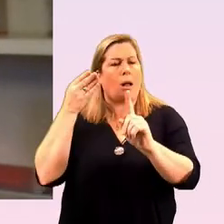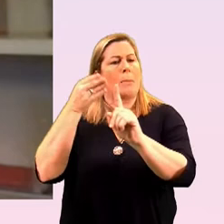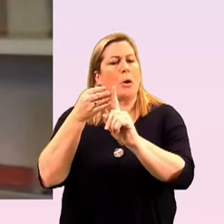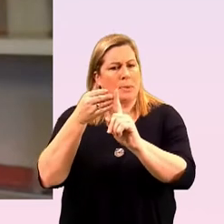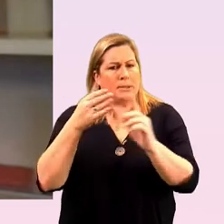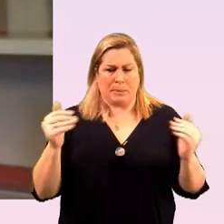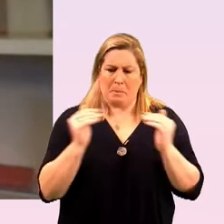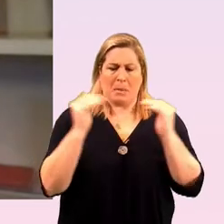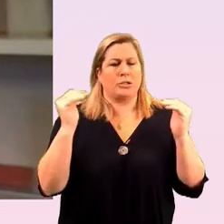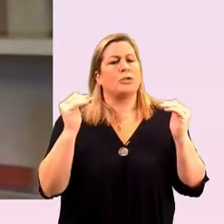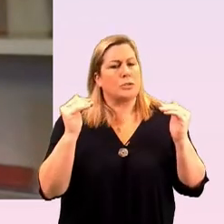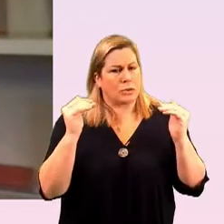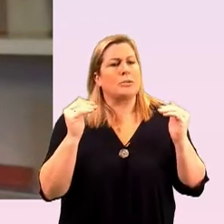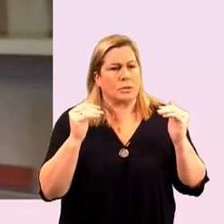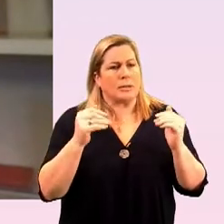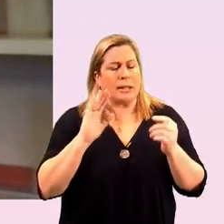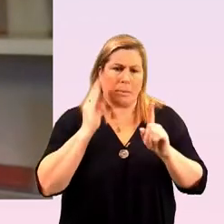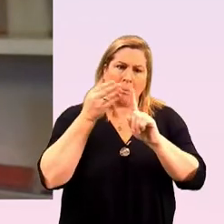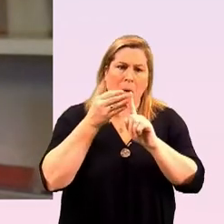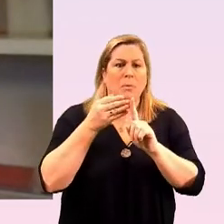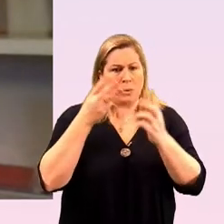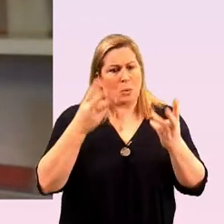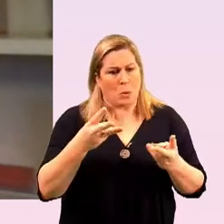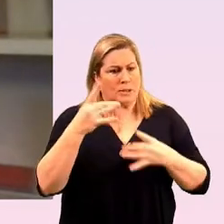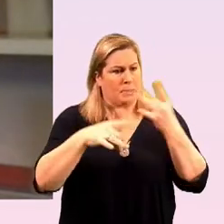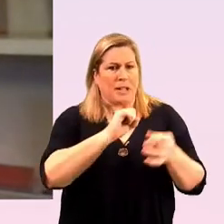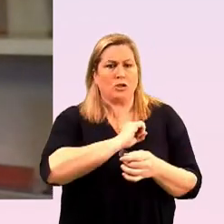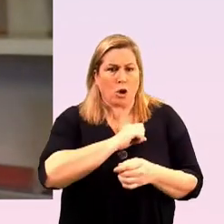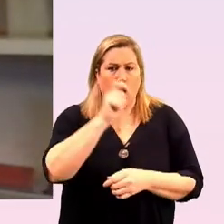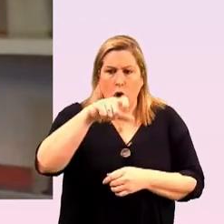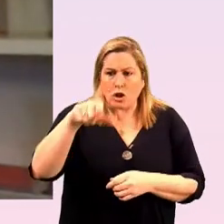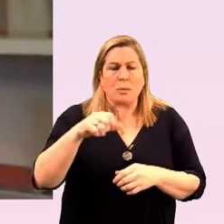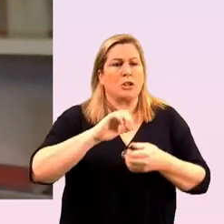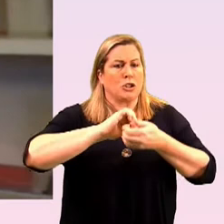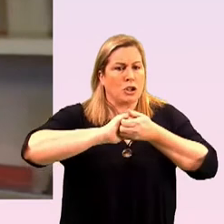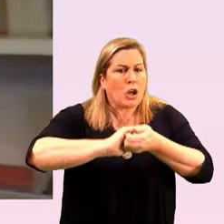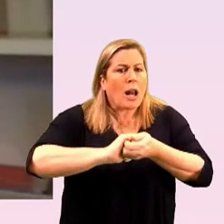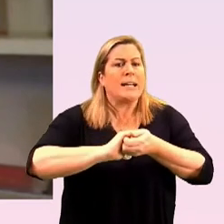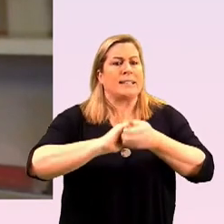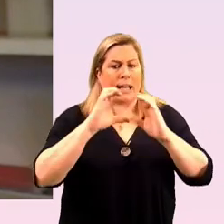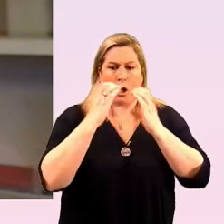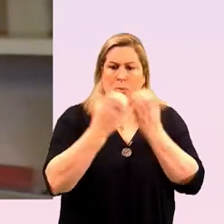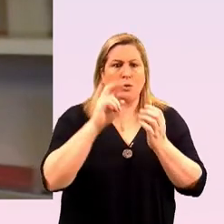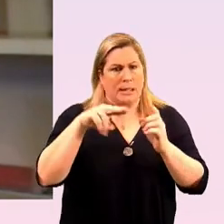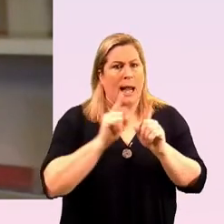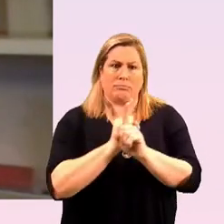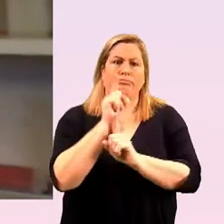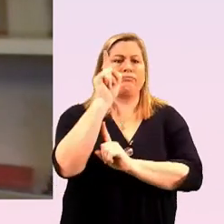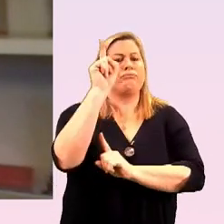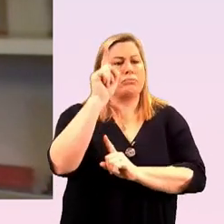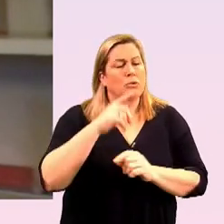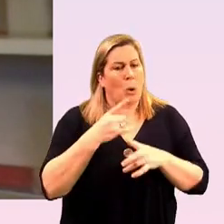know, and the purpose is about enabling customers, colleagues, and communities to thrive. You know, so helping LGBT